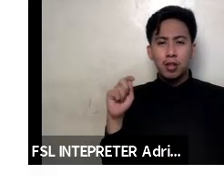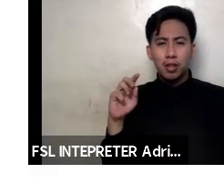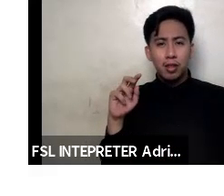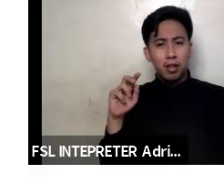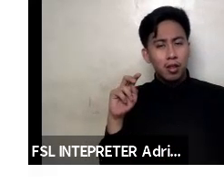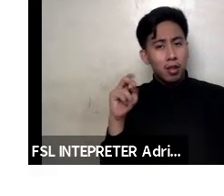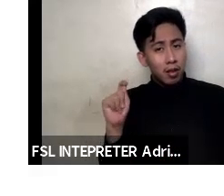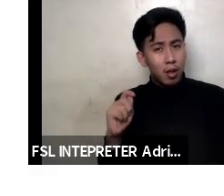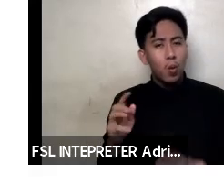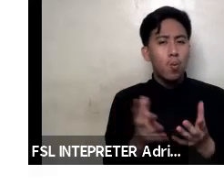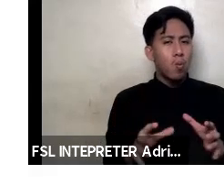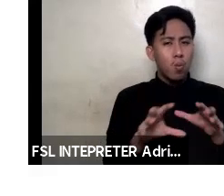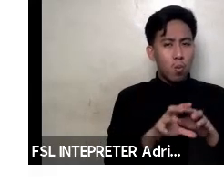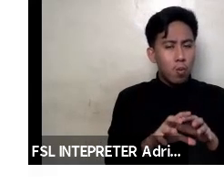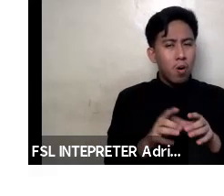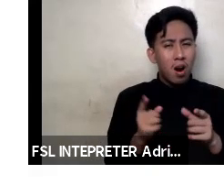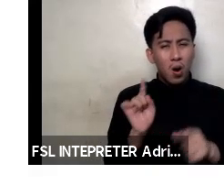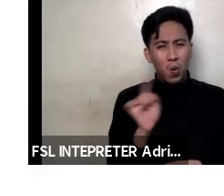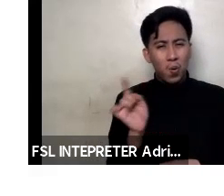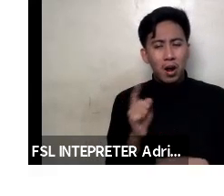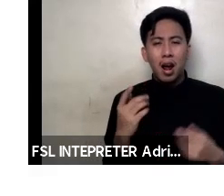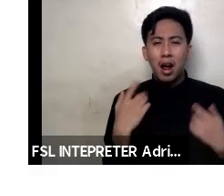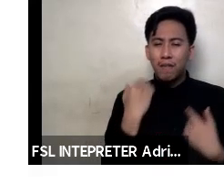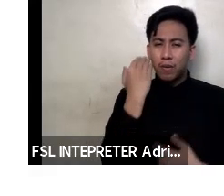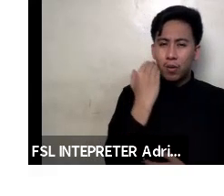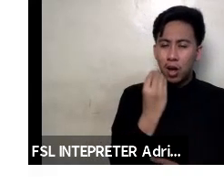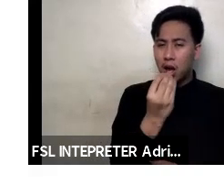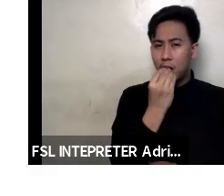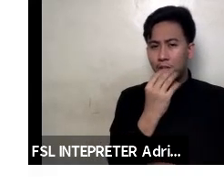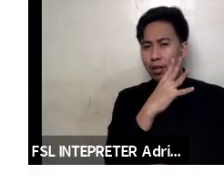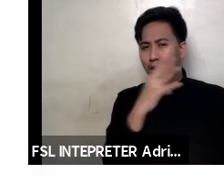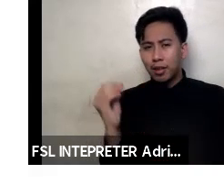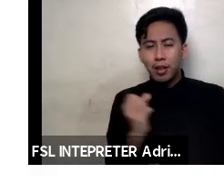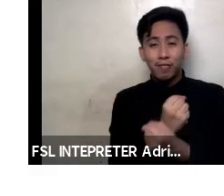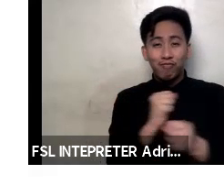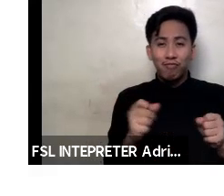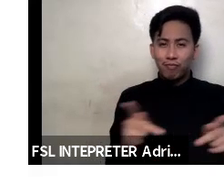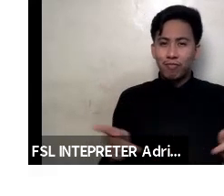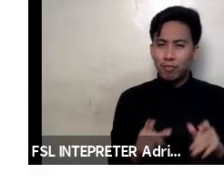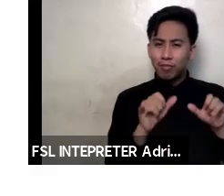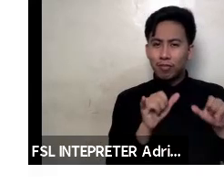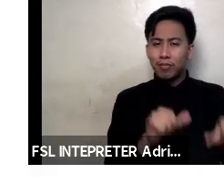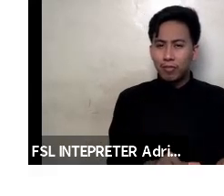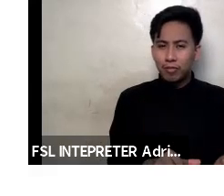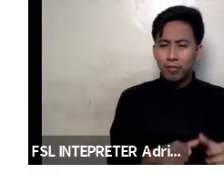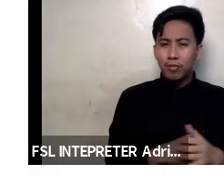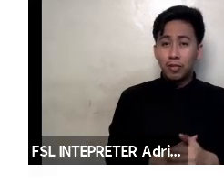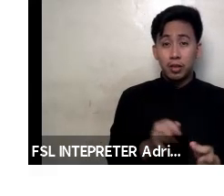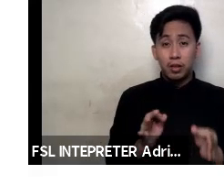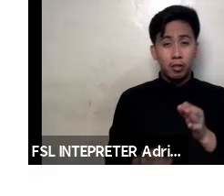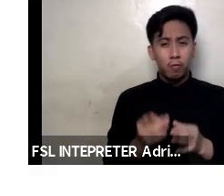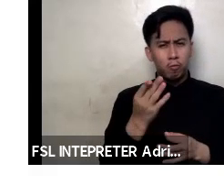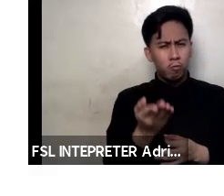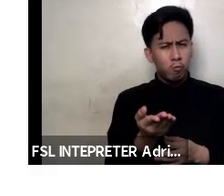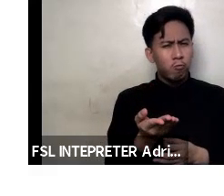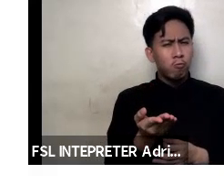are suffering from severe food insecurity. The one in orange are the people who are suffering from moderate insecurity. If you are to combine